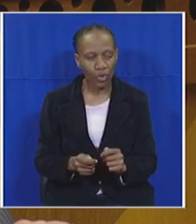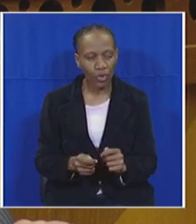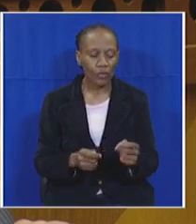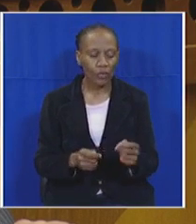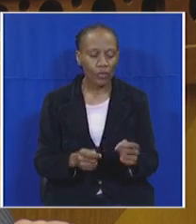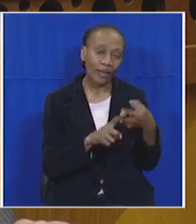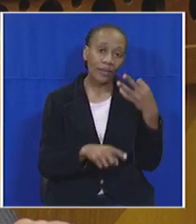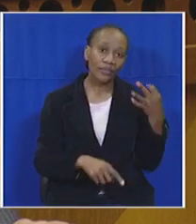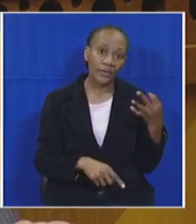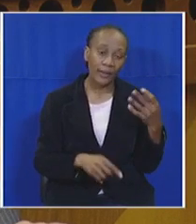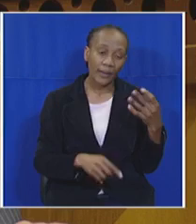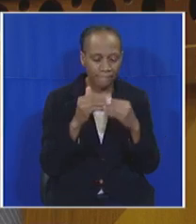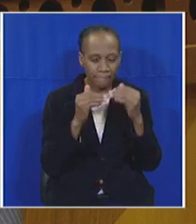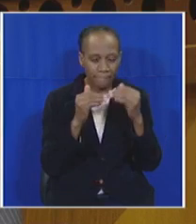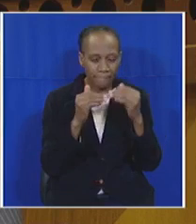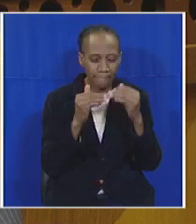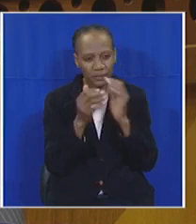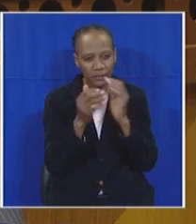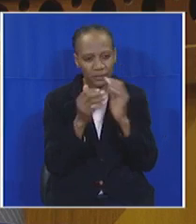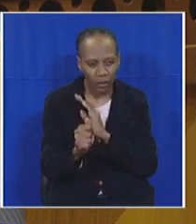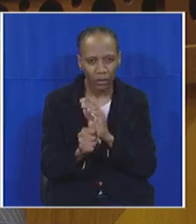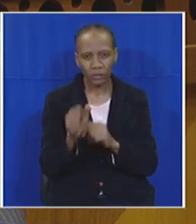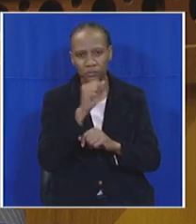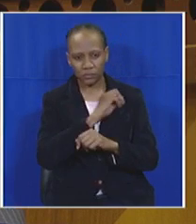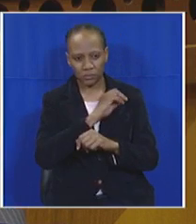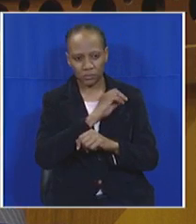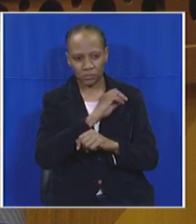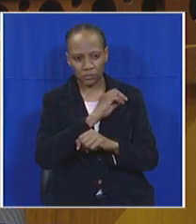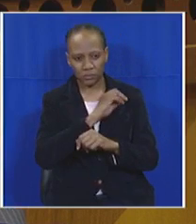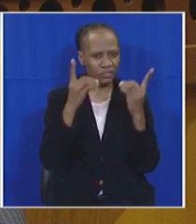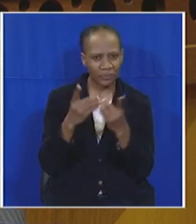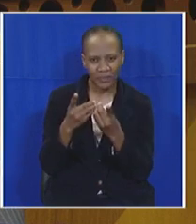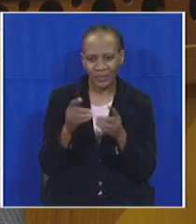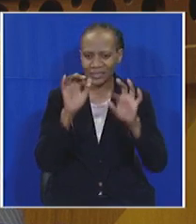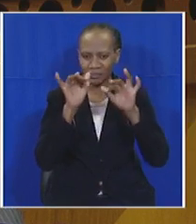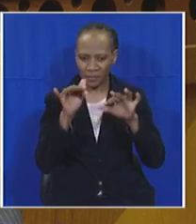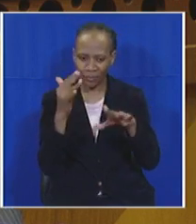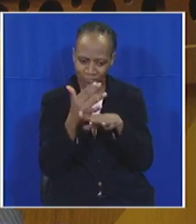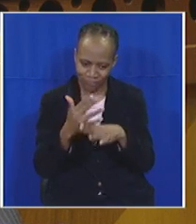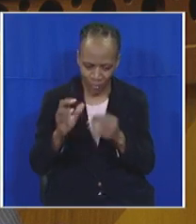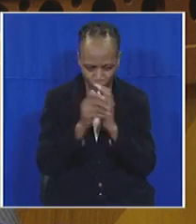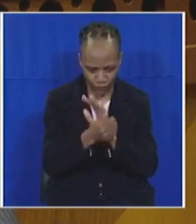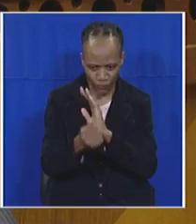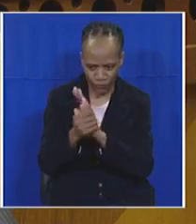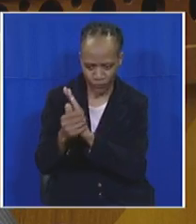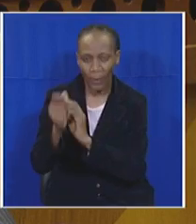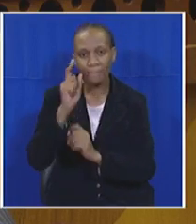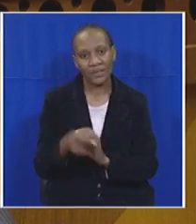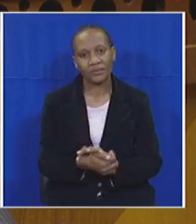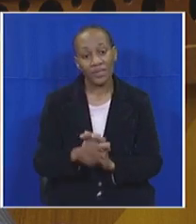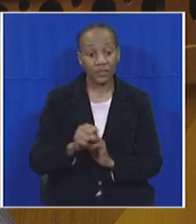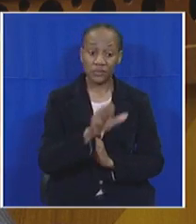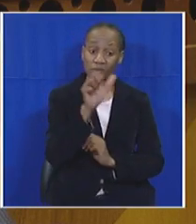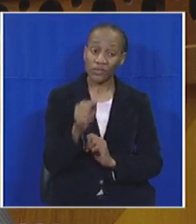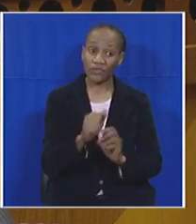we must build the required capabilities both in the state and among citizens. South Africa's Integrated